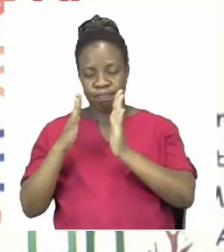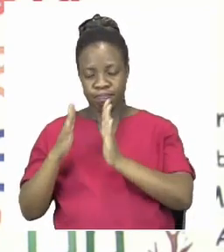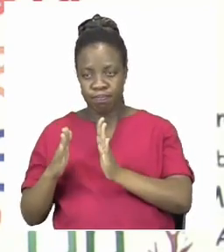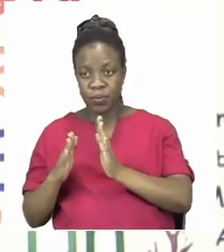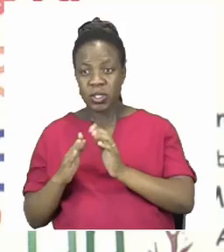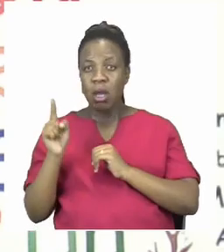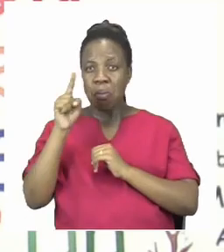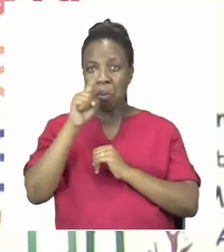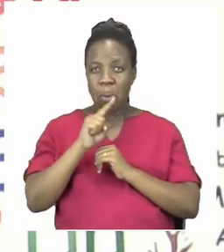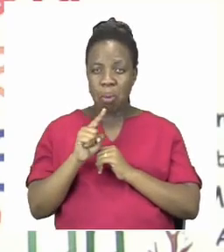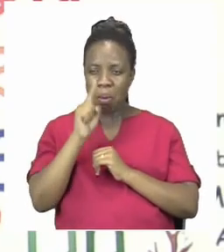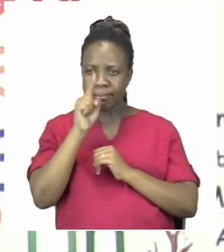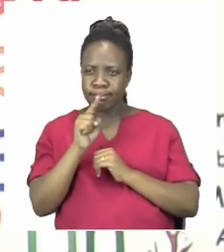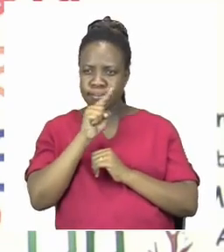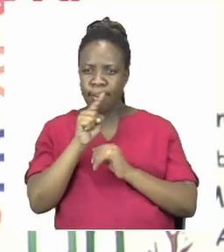we say this is